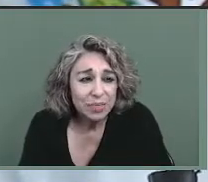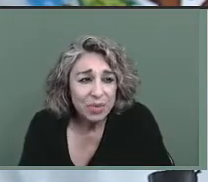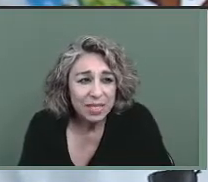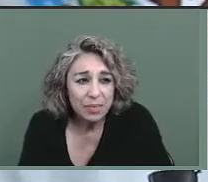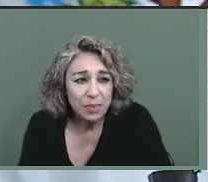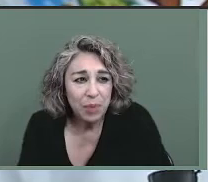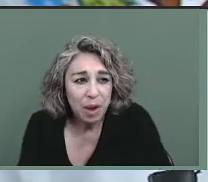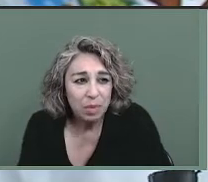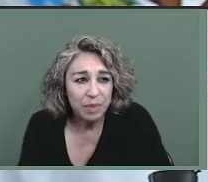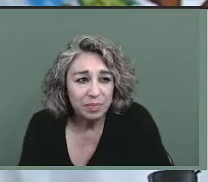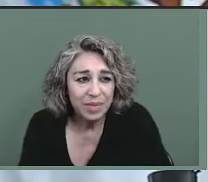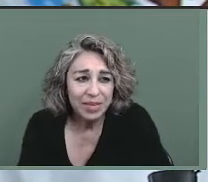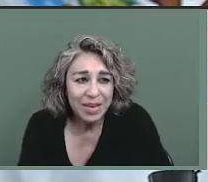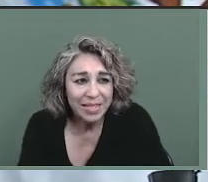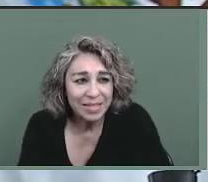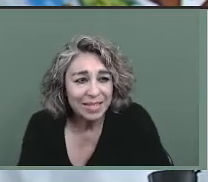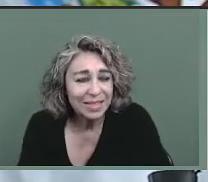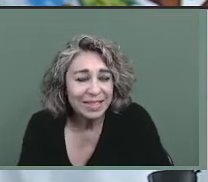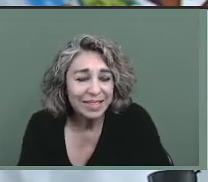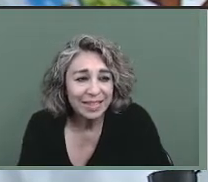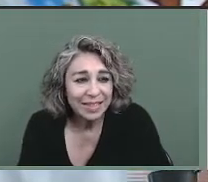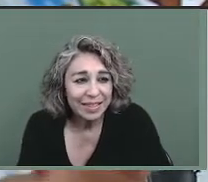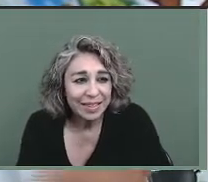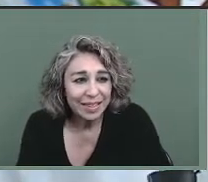That's the principal problem that there is,